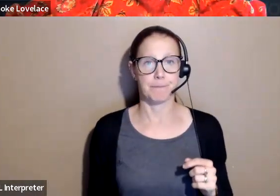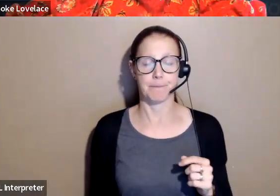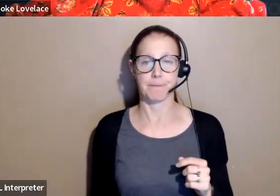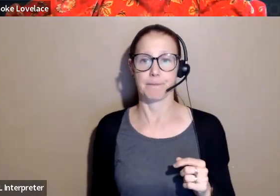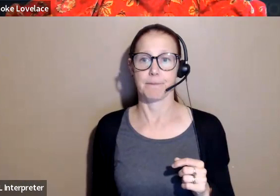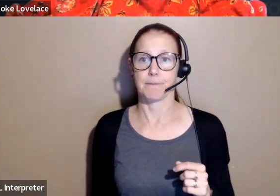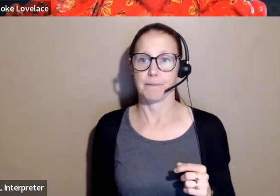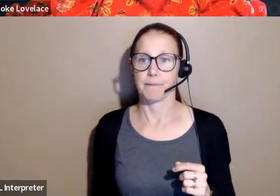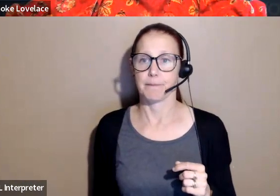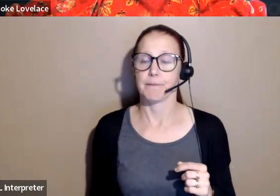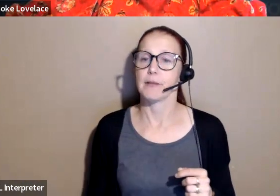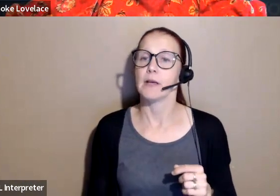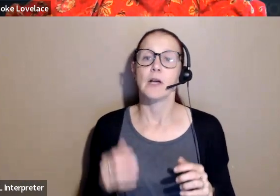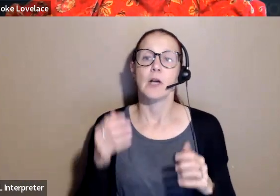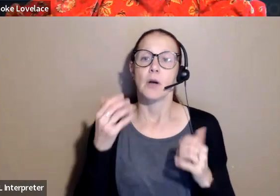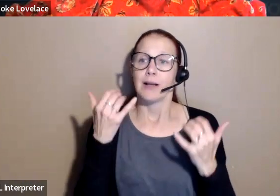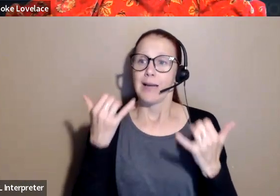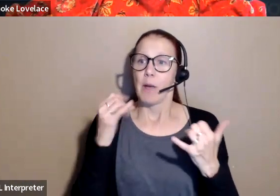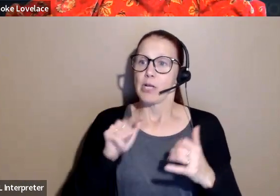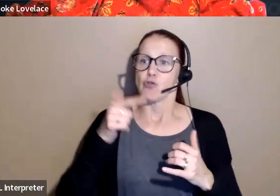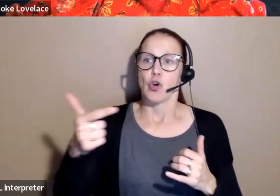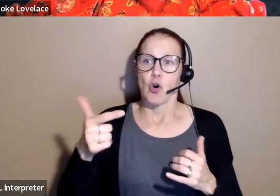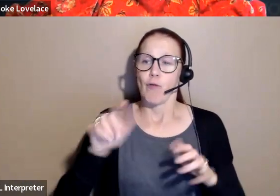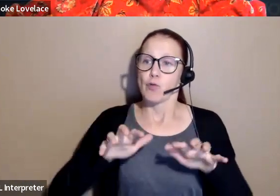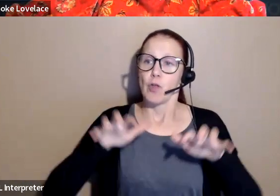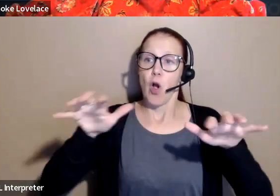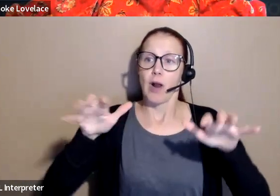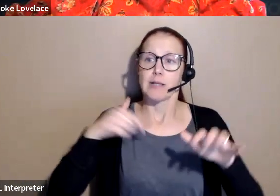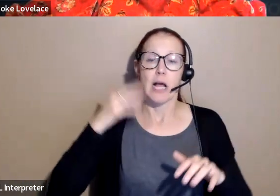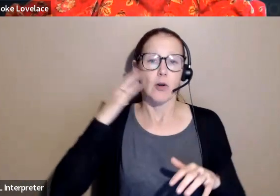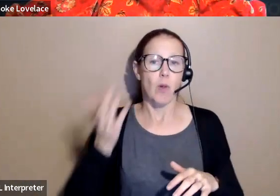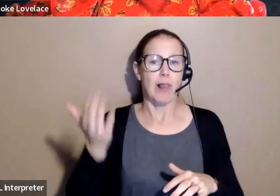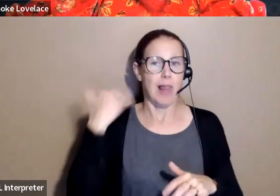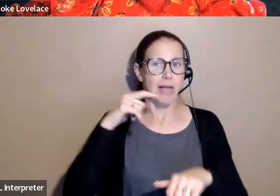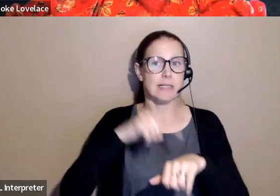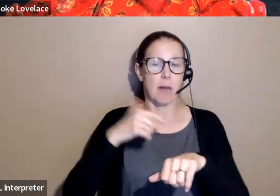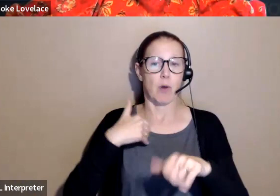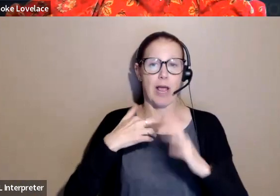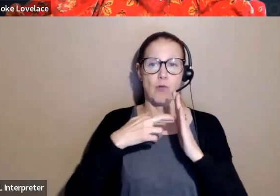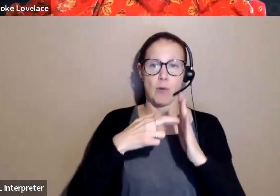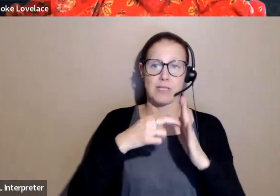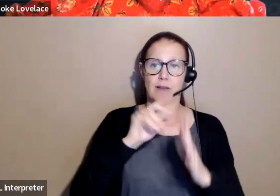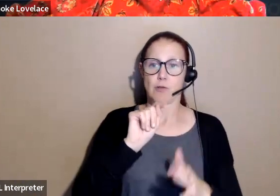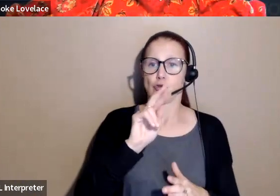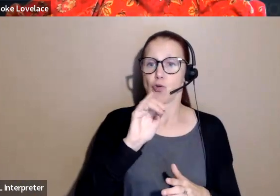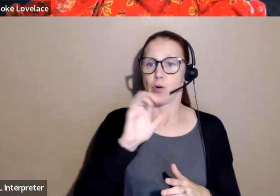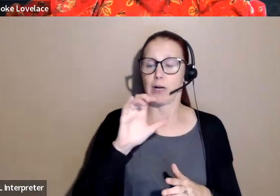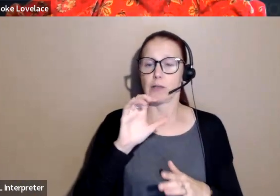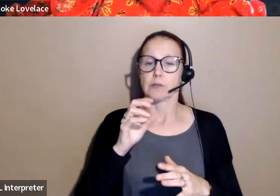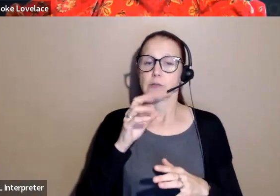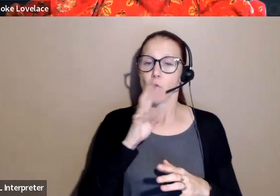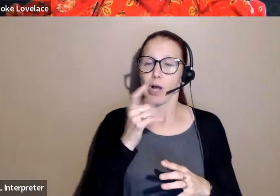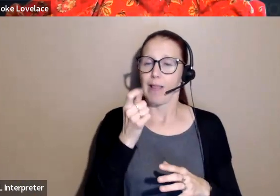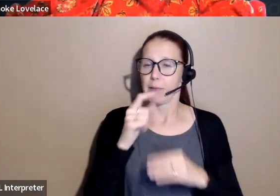So I will we can just turn it over. I know last time we had Representative Turek talk a little bit about some of